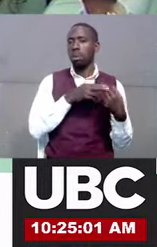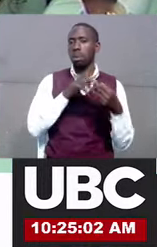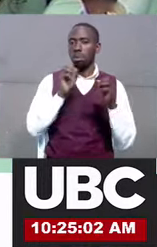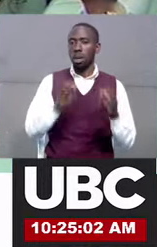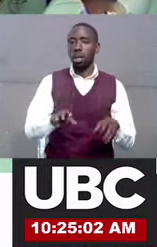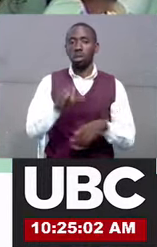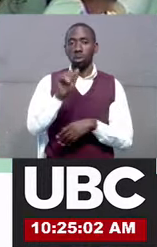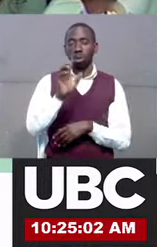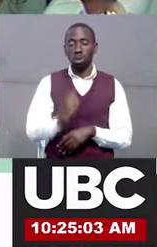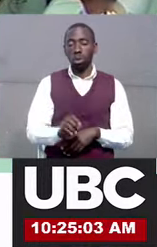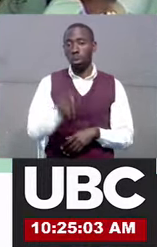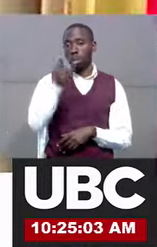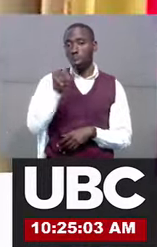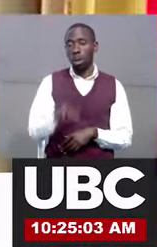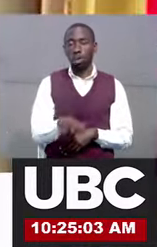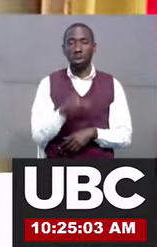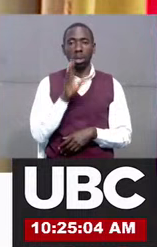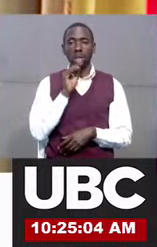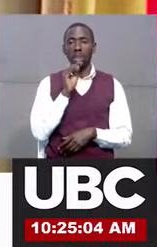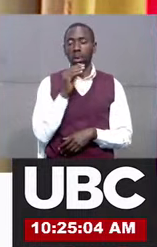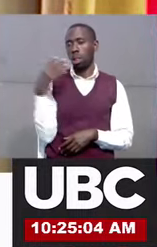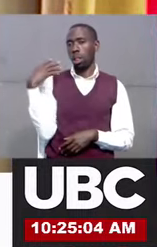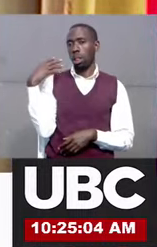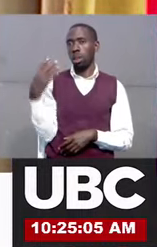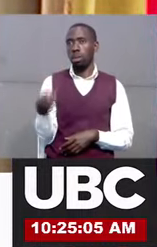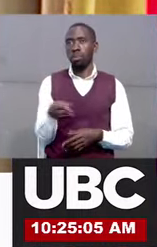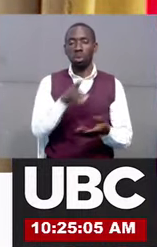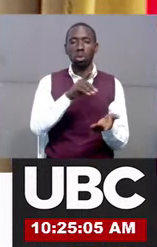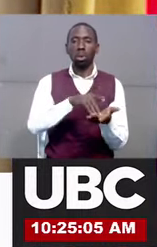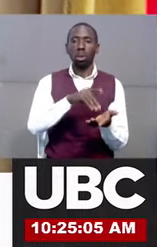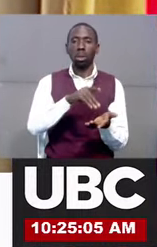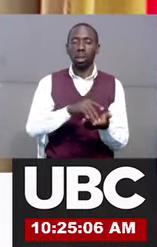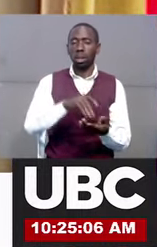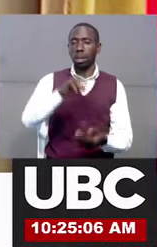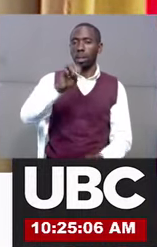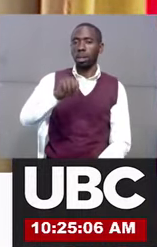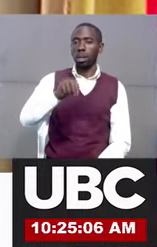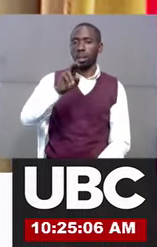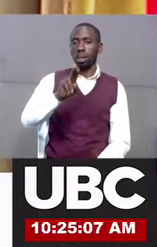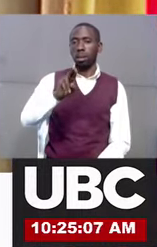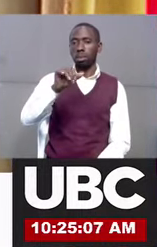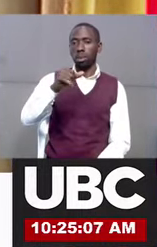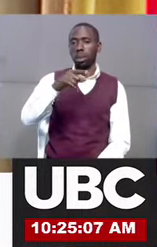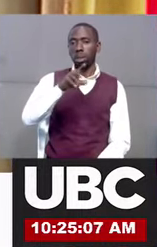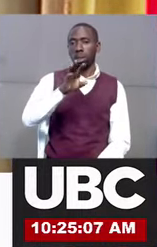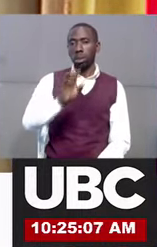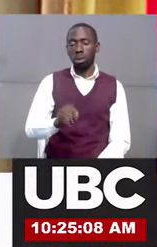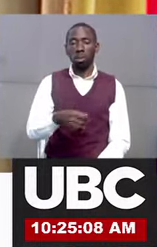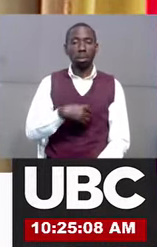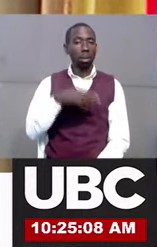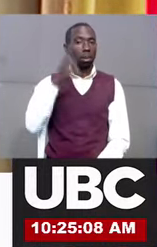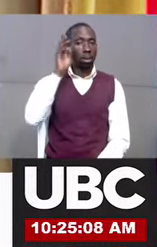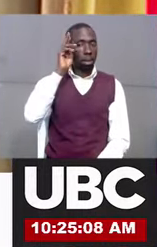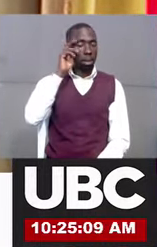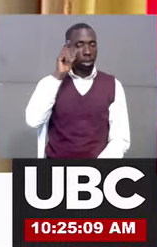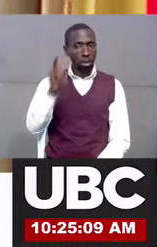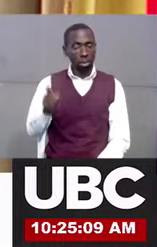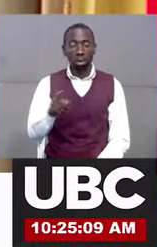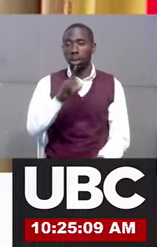the person who has just spoken, Dr. Muyingo, I am just reminding you, he's a